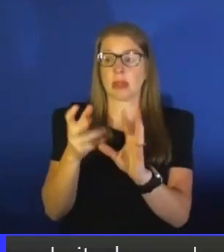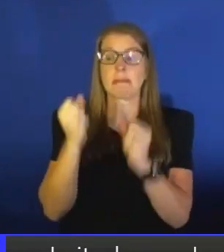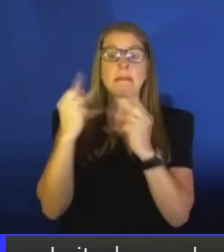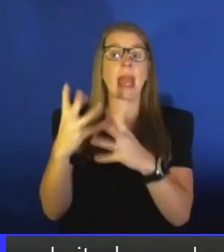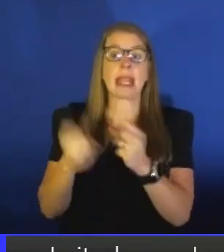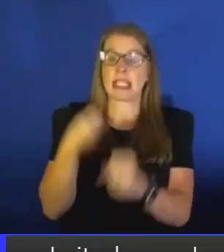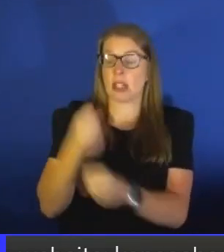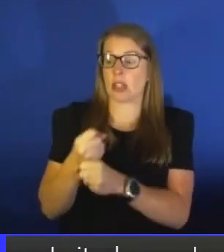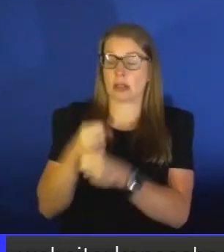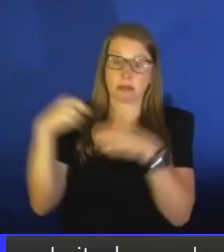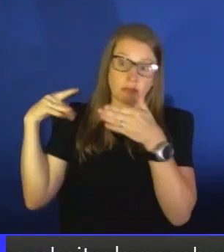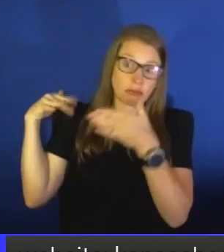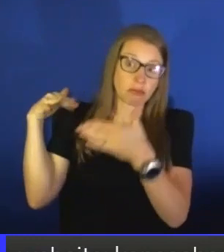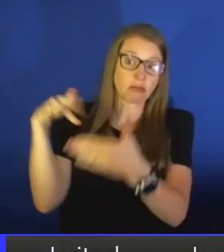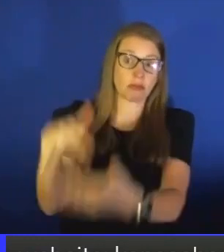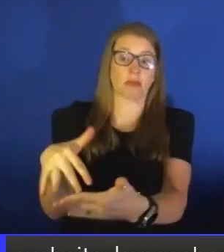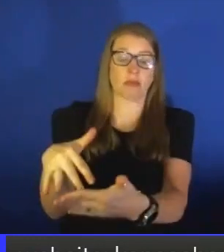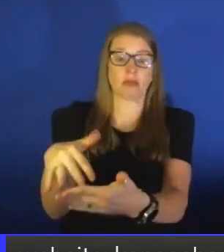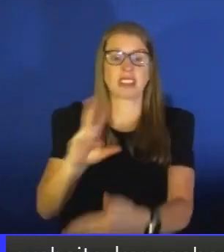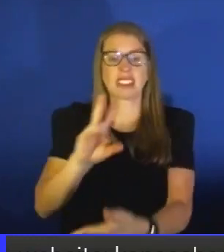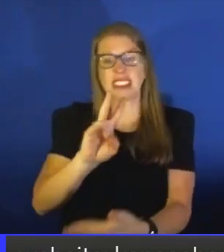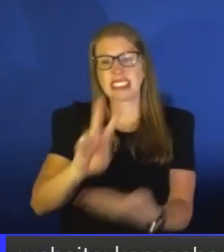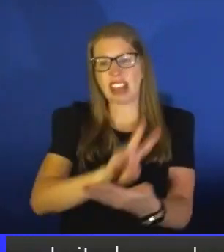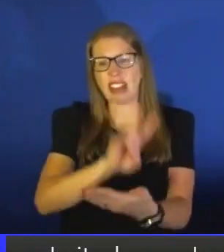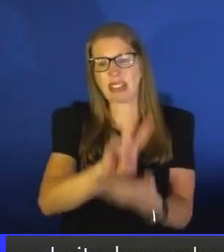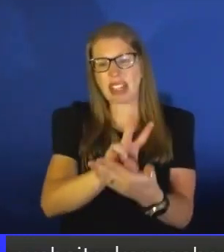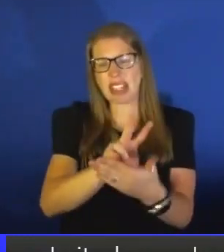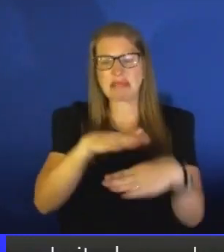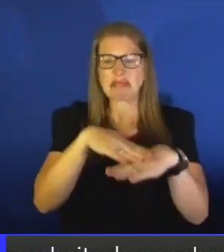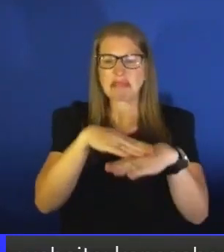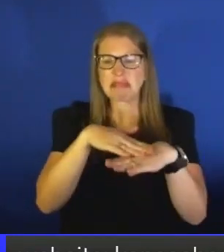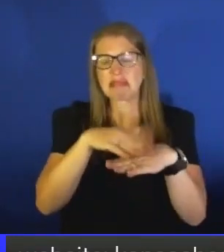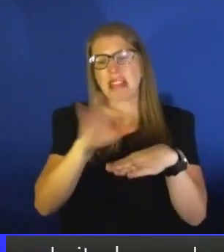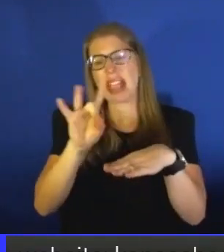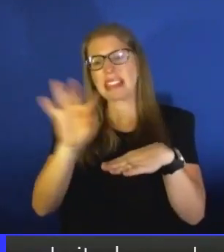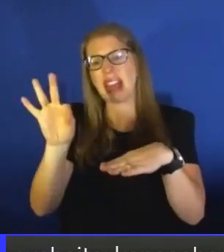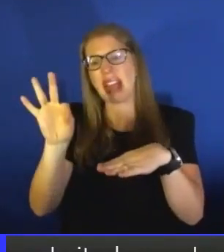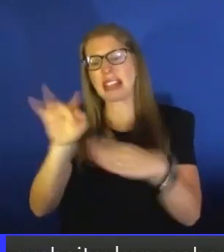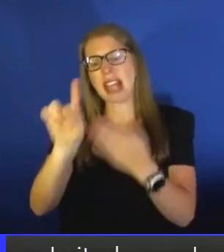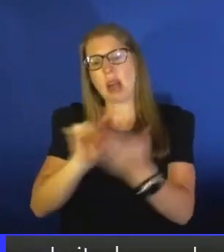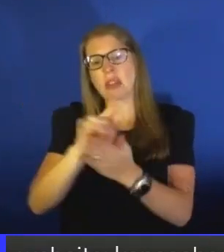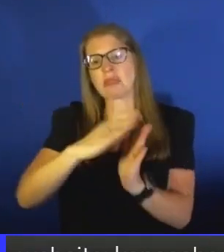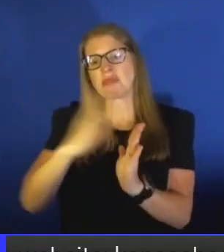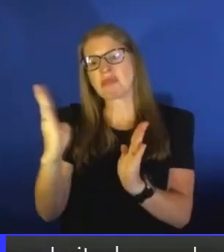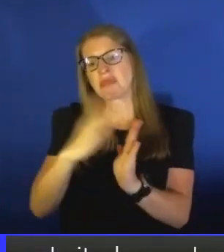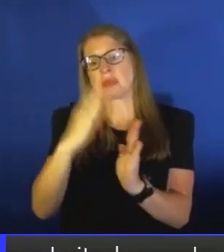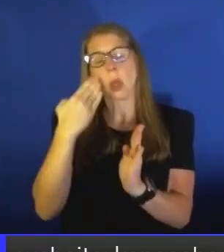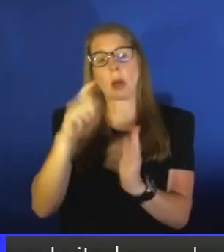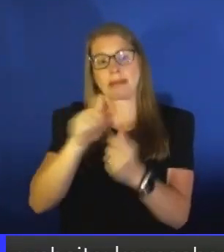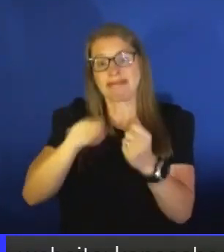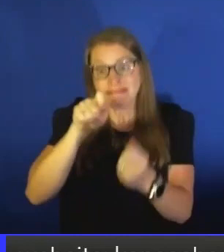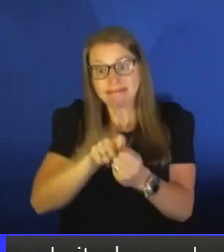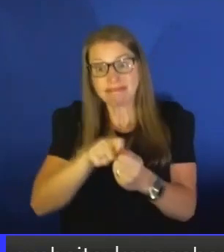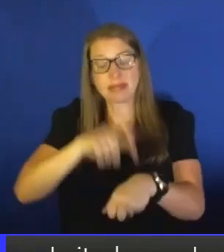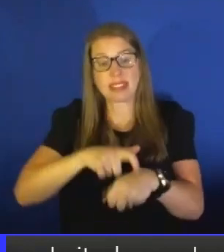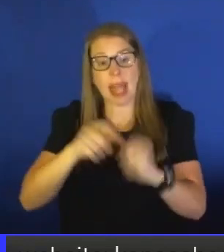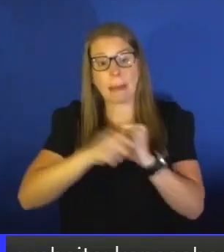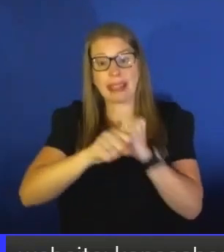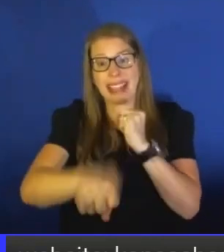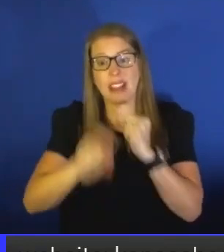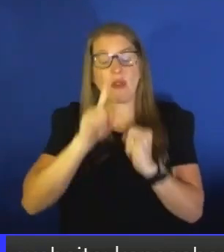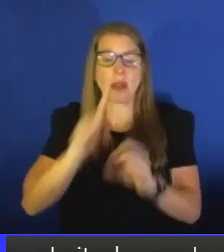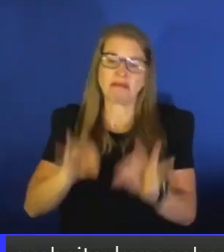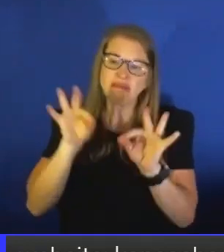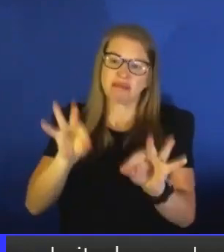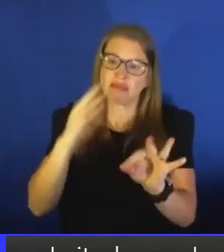always come out as little as 7 as up to 8 to 9 hours, and we just don't know the exact time length for ideal sleep, but it's probably